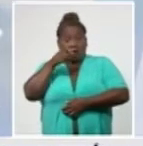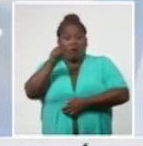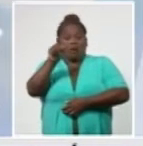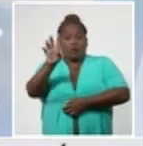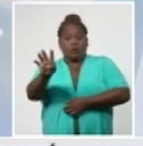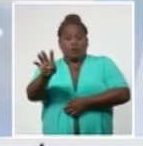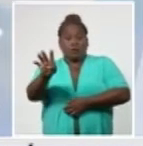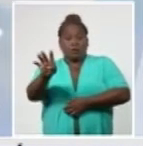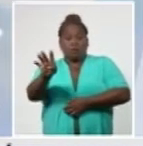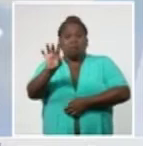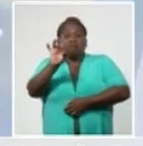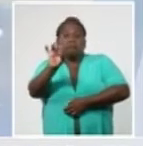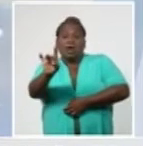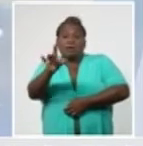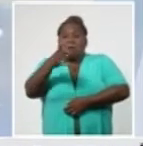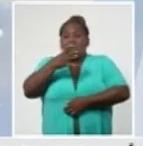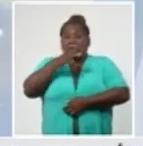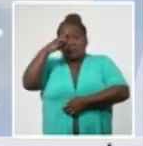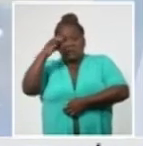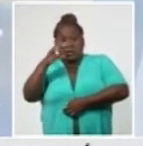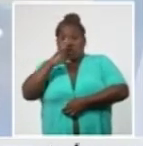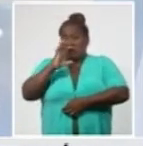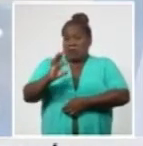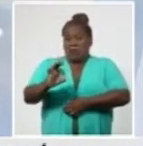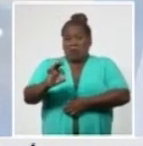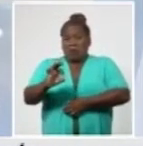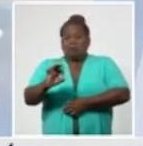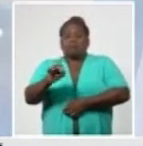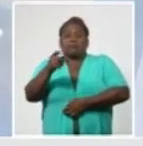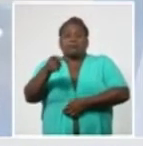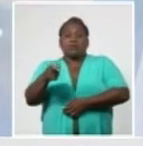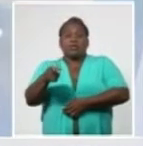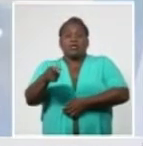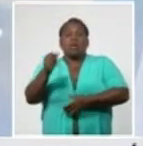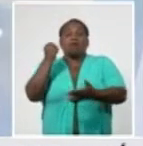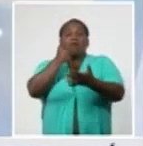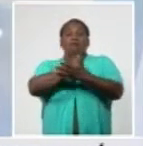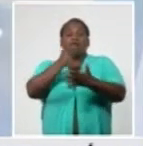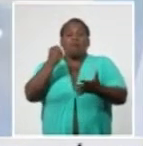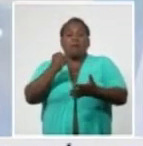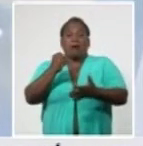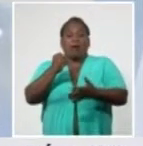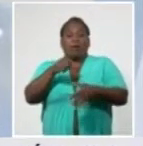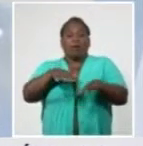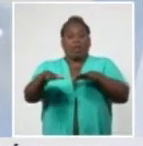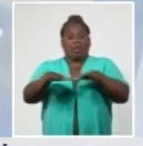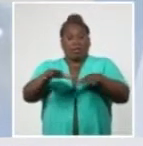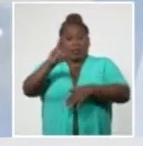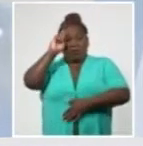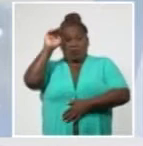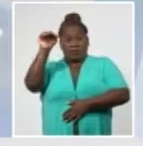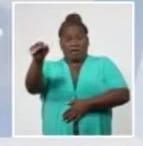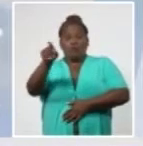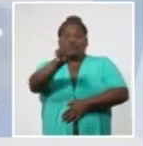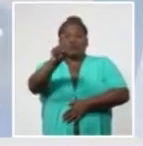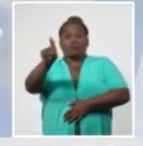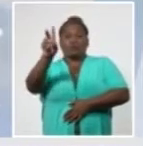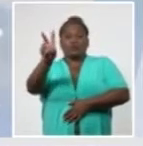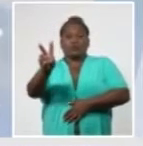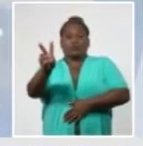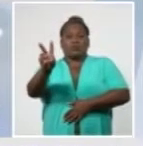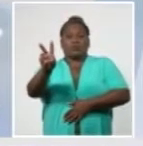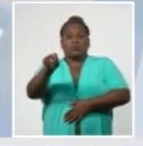214 patients admitted to its hospitals, 14 in surveillance, 98 are suspects,